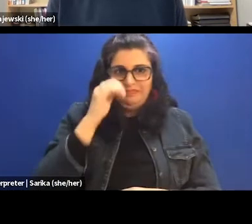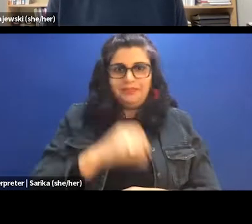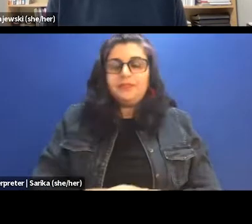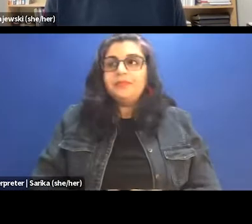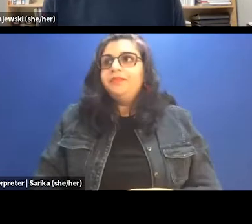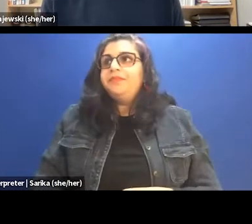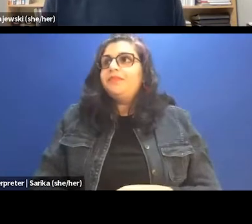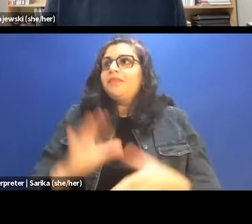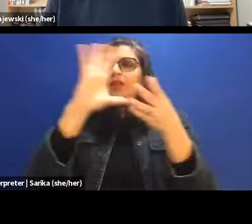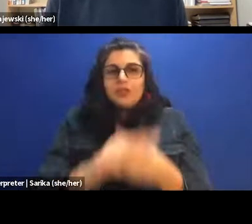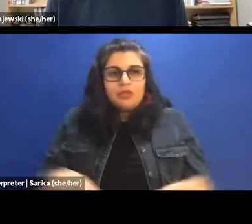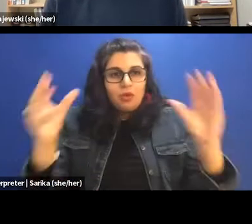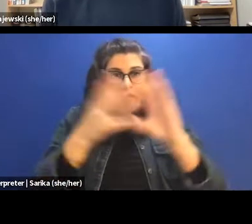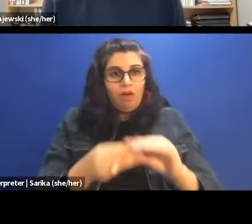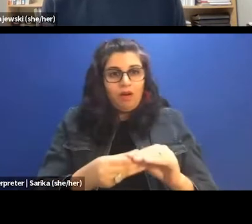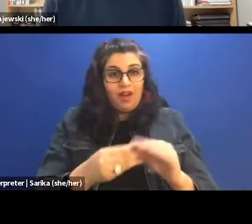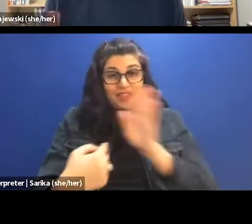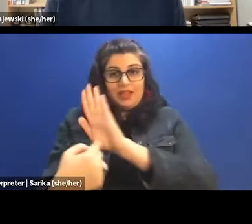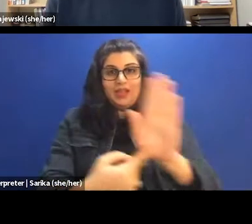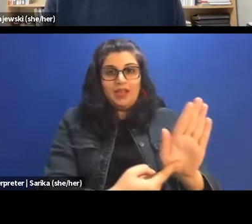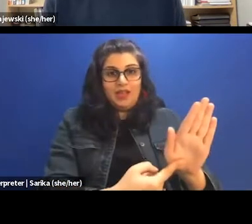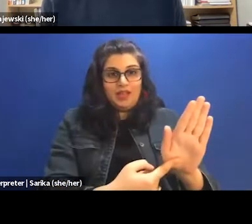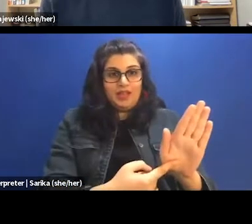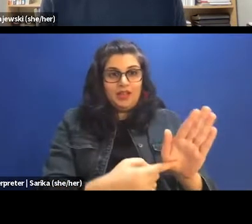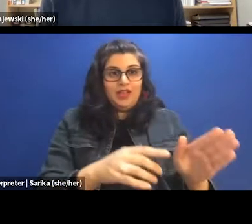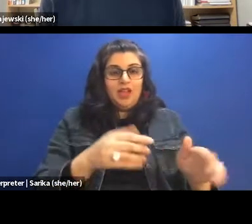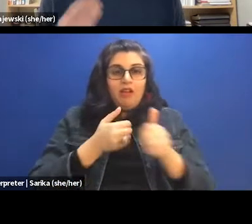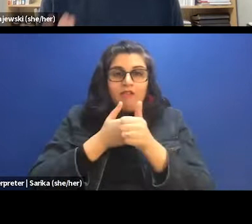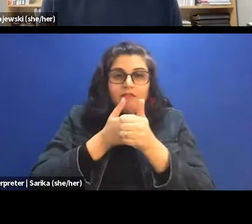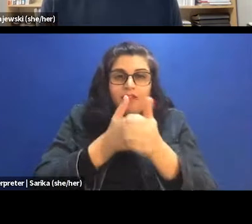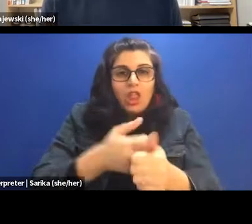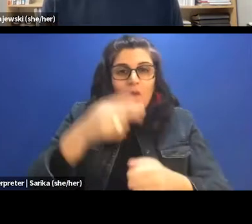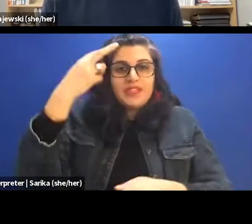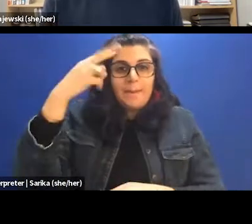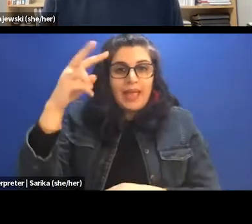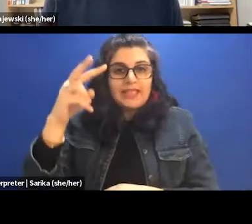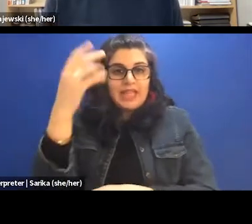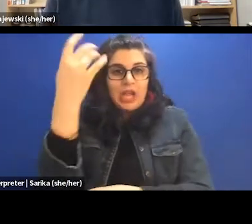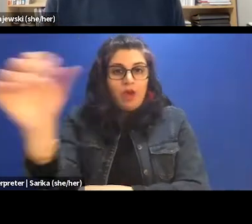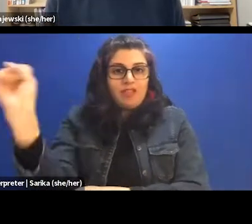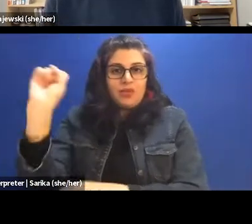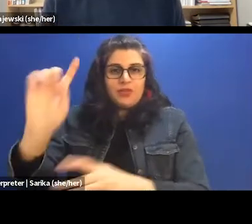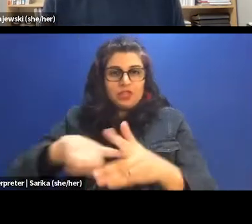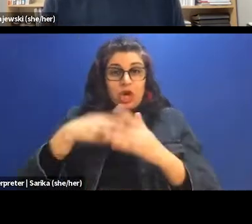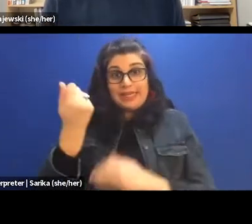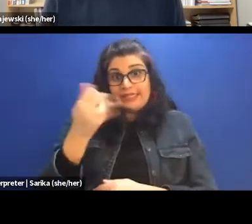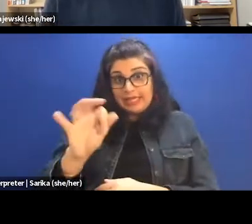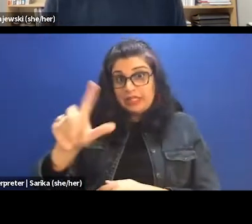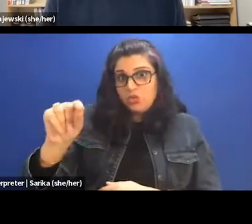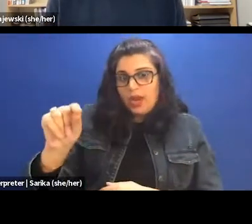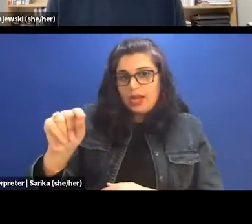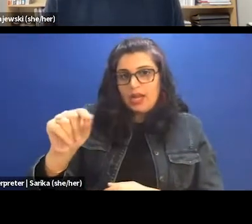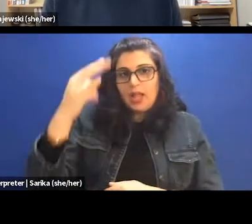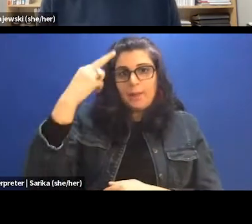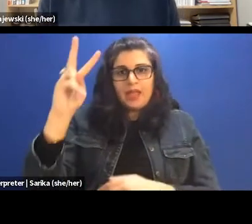The story of the exhibition unfolds following the Mexican Revolution. It begins around 1920 when Mexico